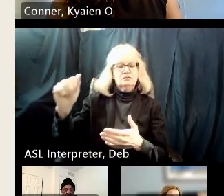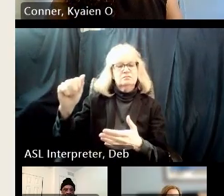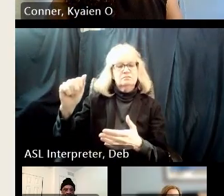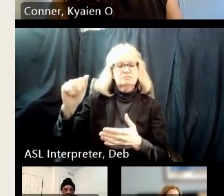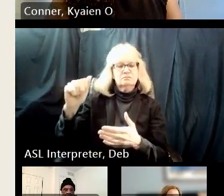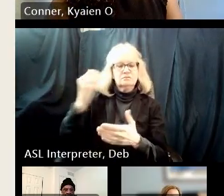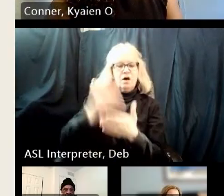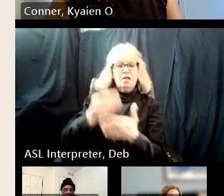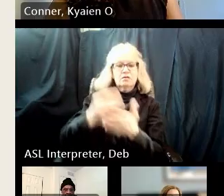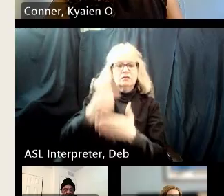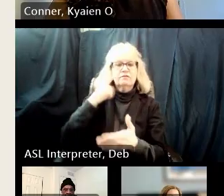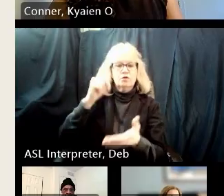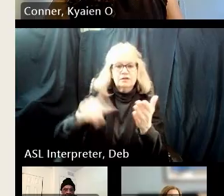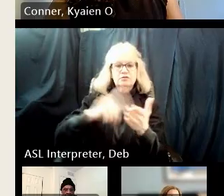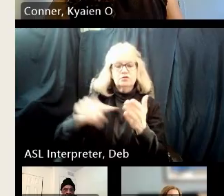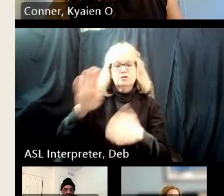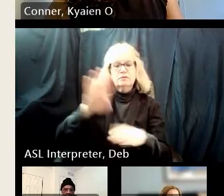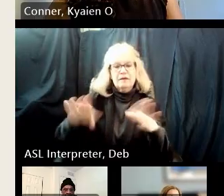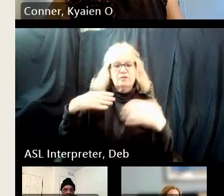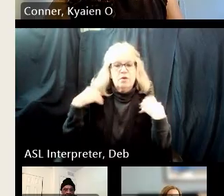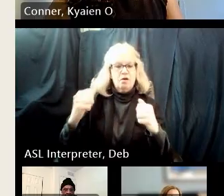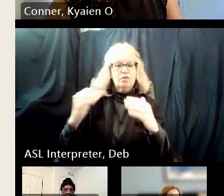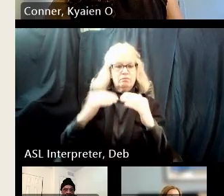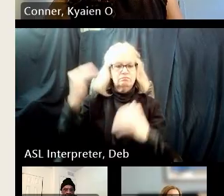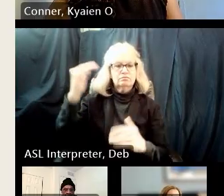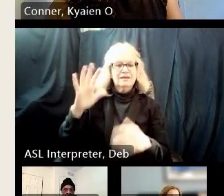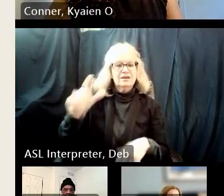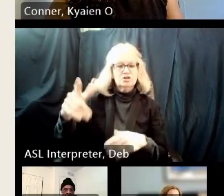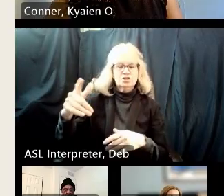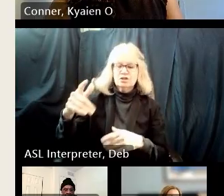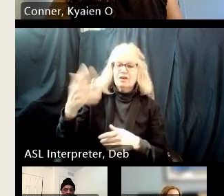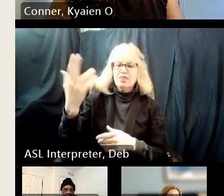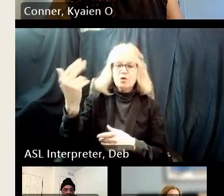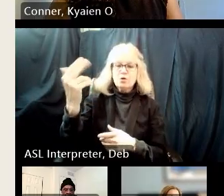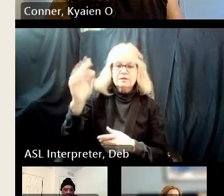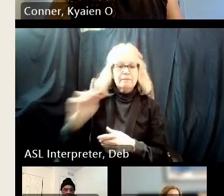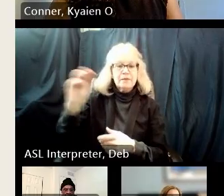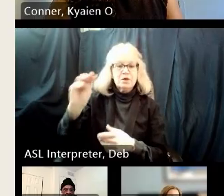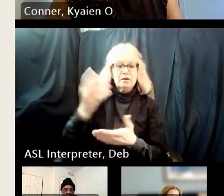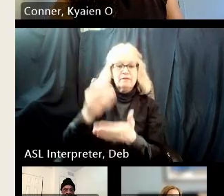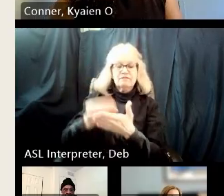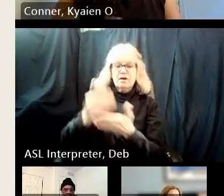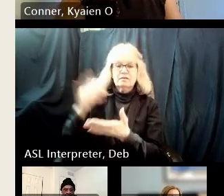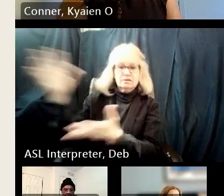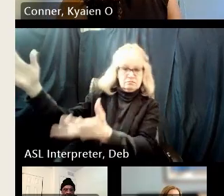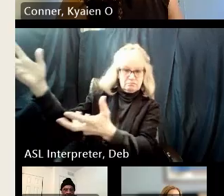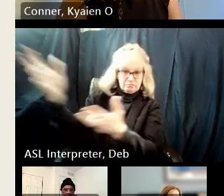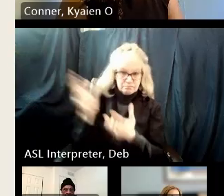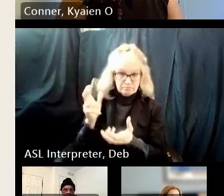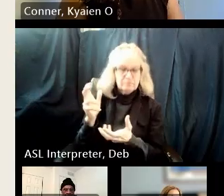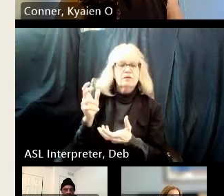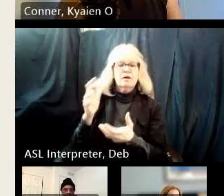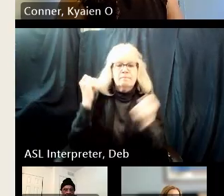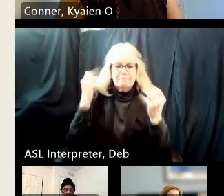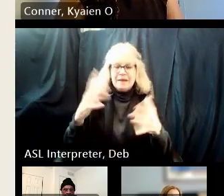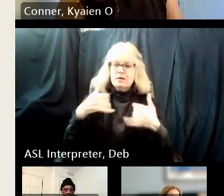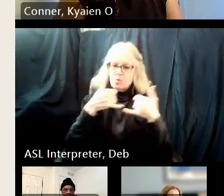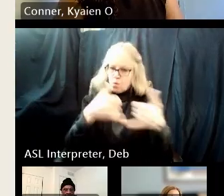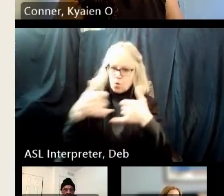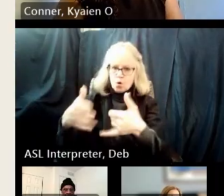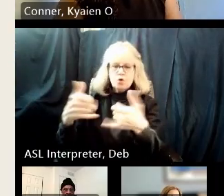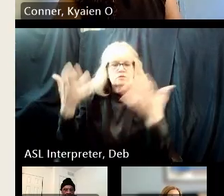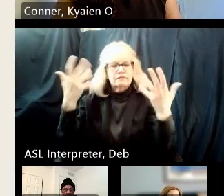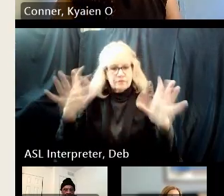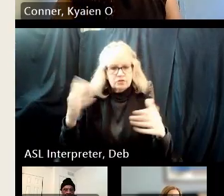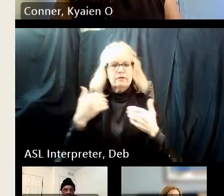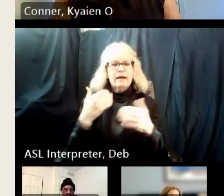brought in over $13 million in funding for innovative research. She has received many awards for her work, including